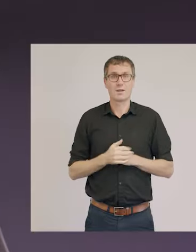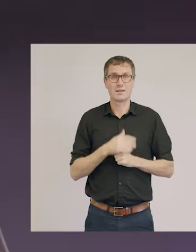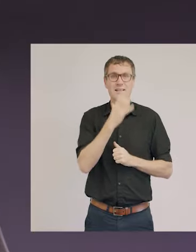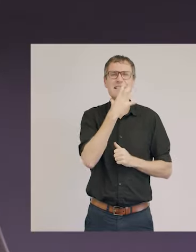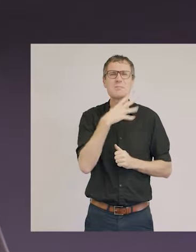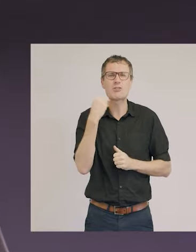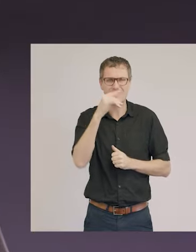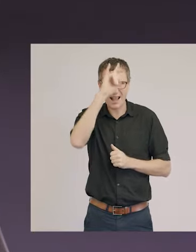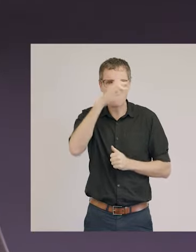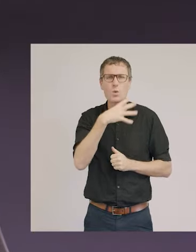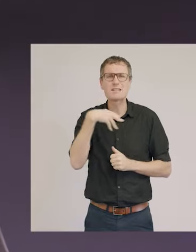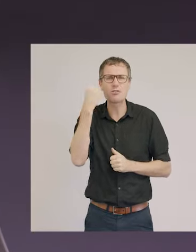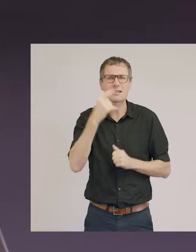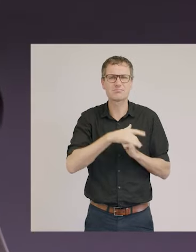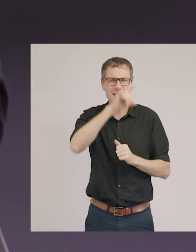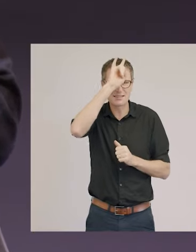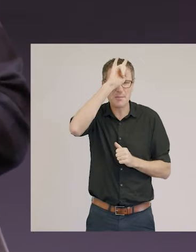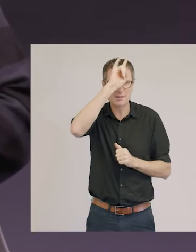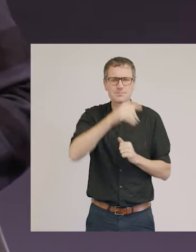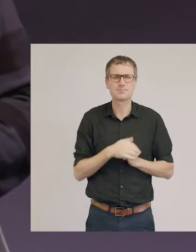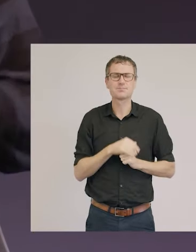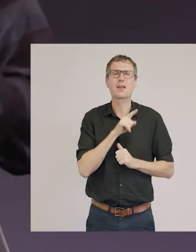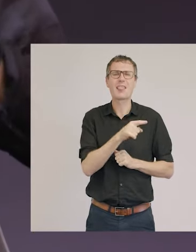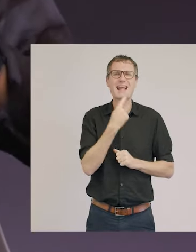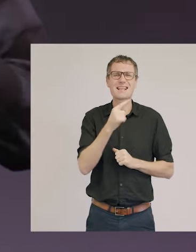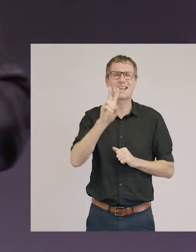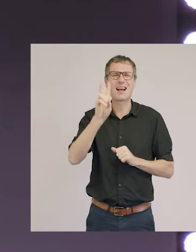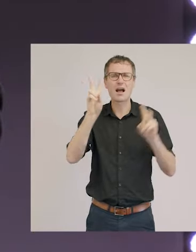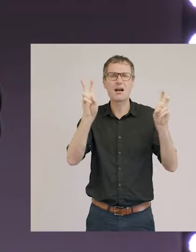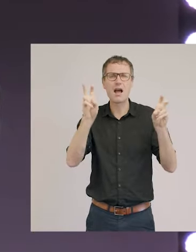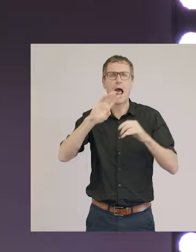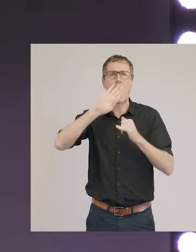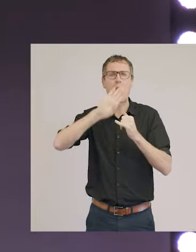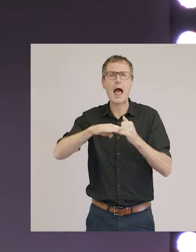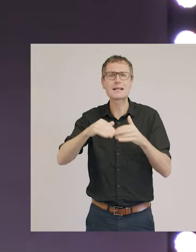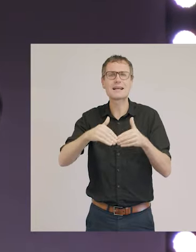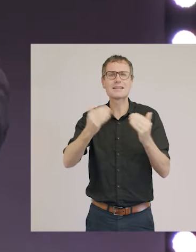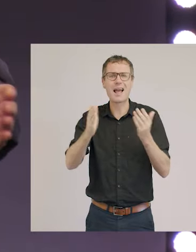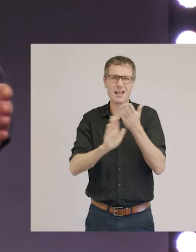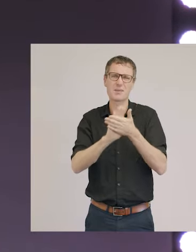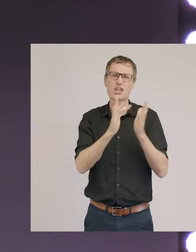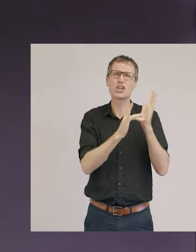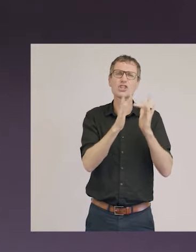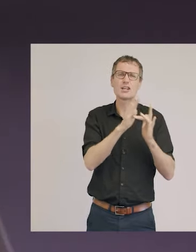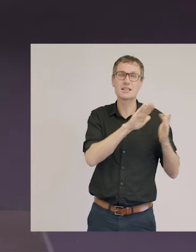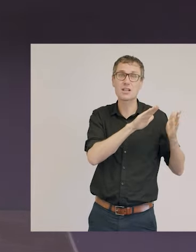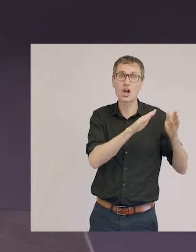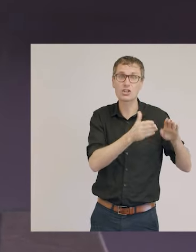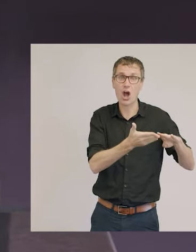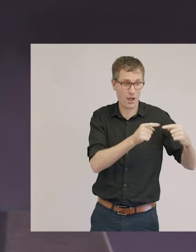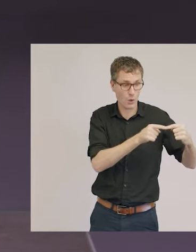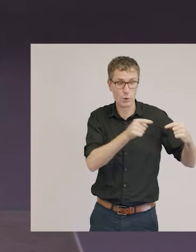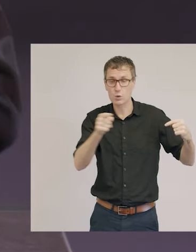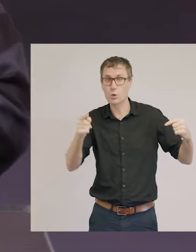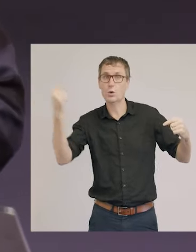eh? So let's talk about this. It says, in the last days, and the last days is everything that's happened after